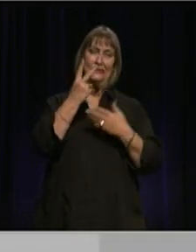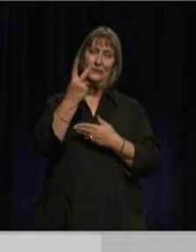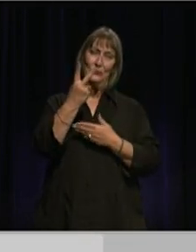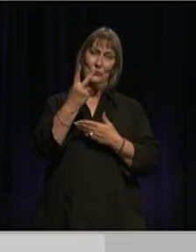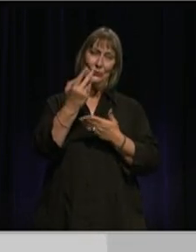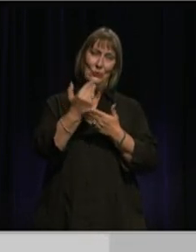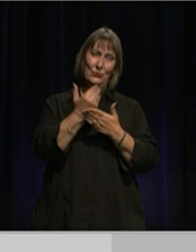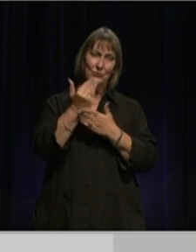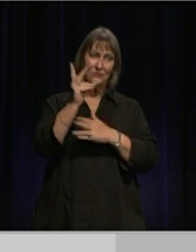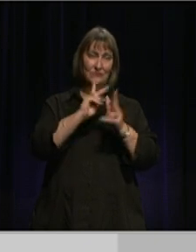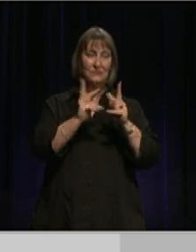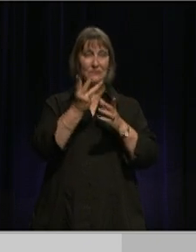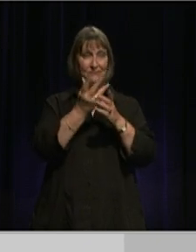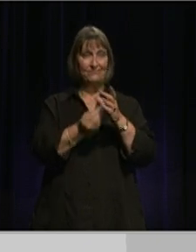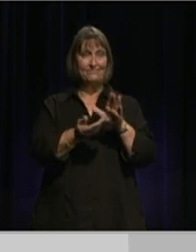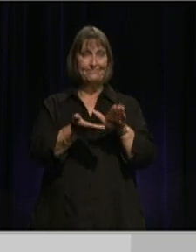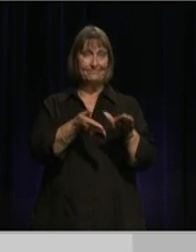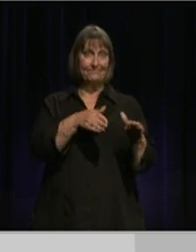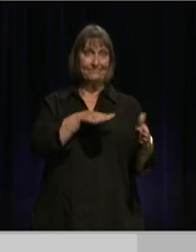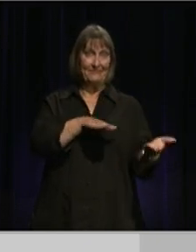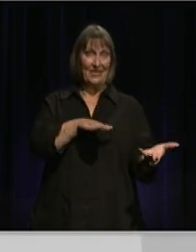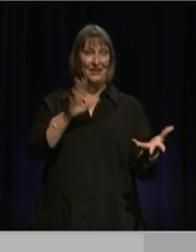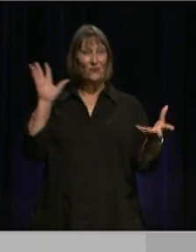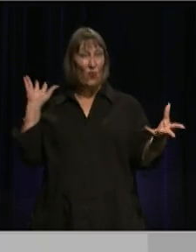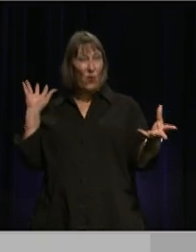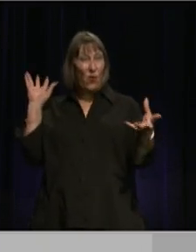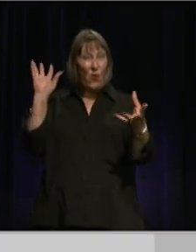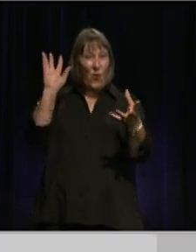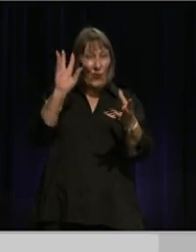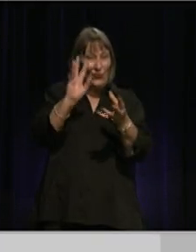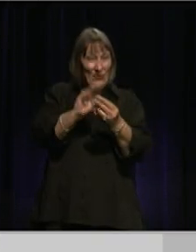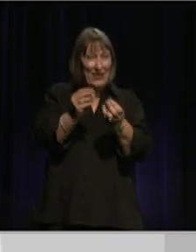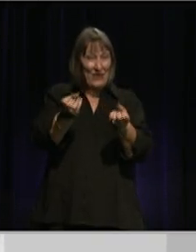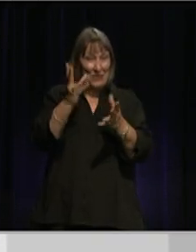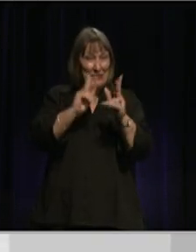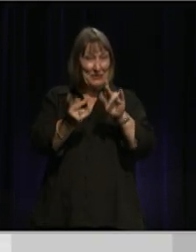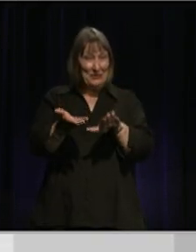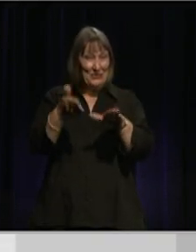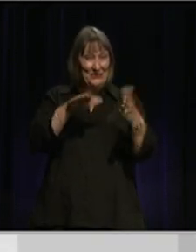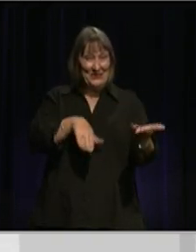to report this evening as well. In total, since this pandemic began, we've lost